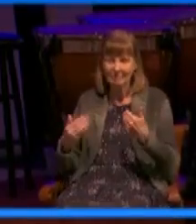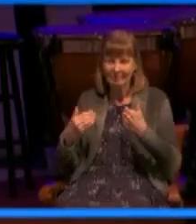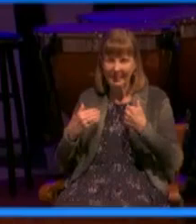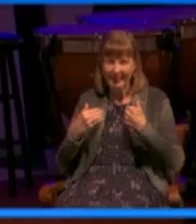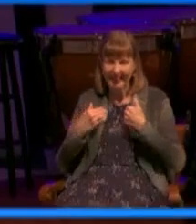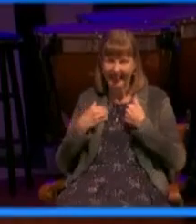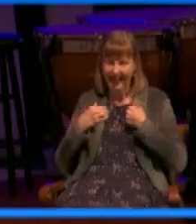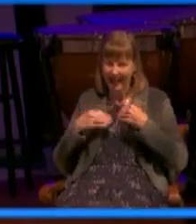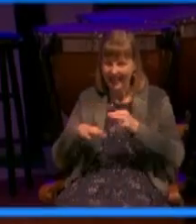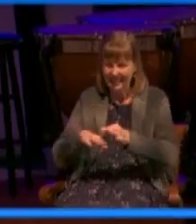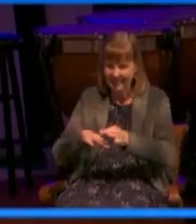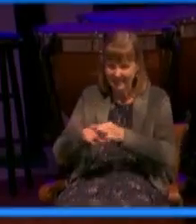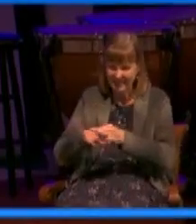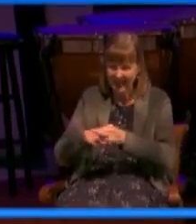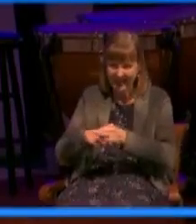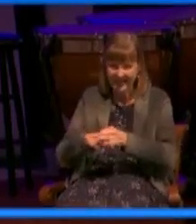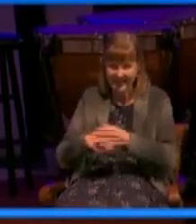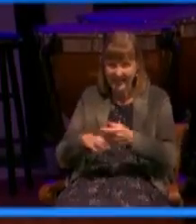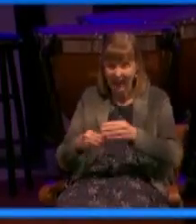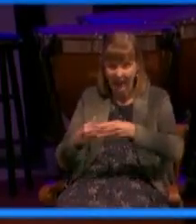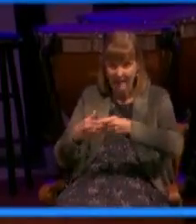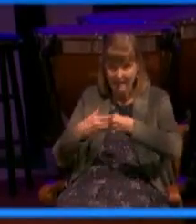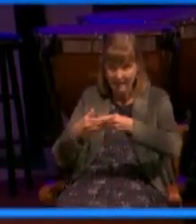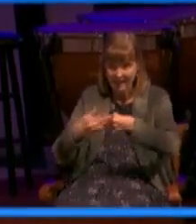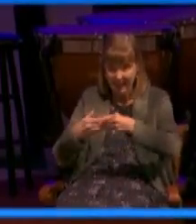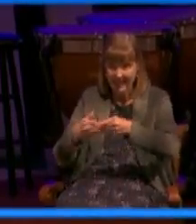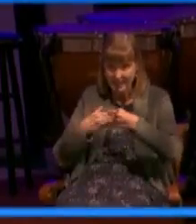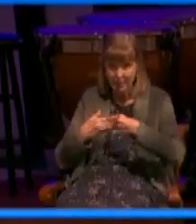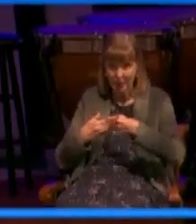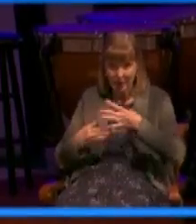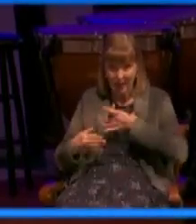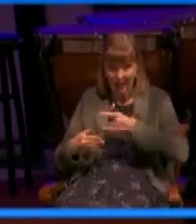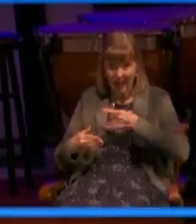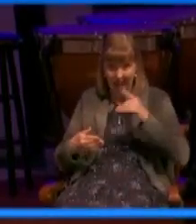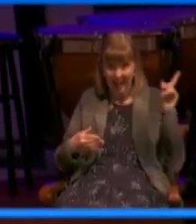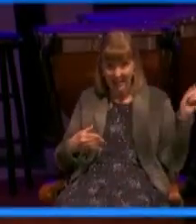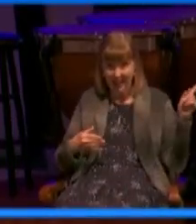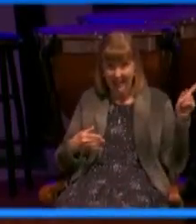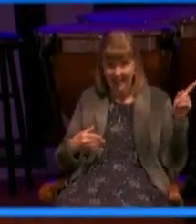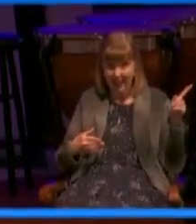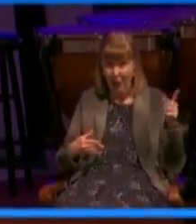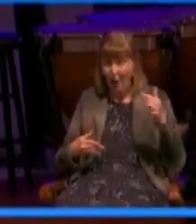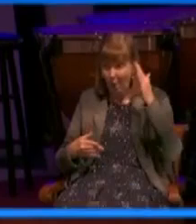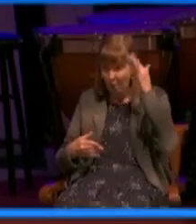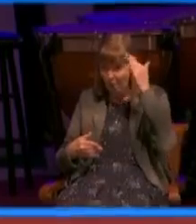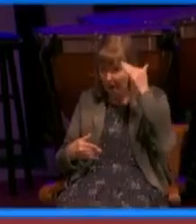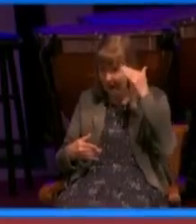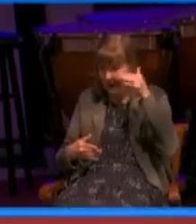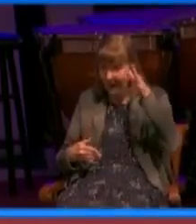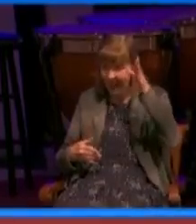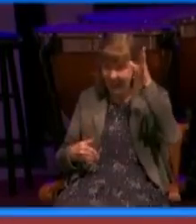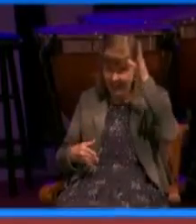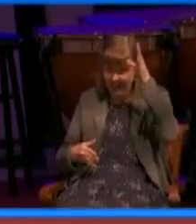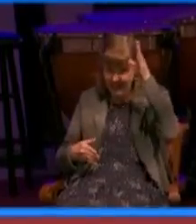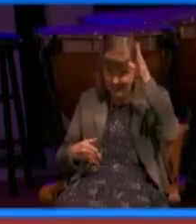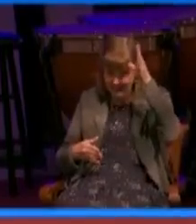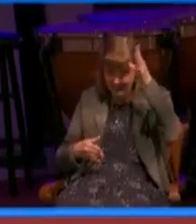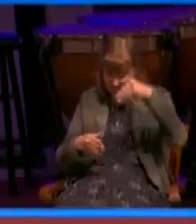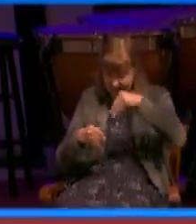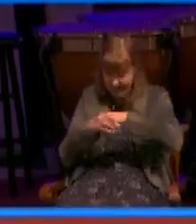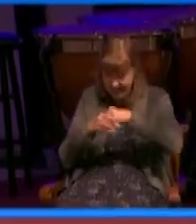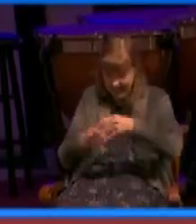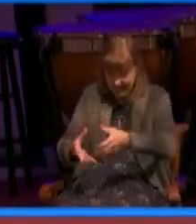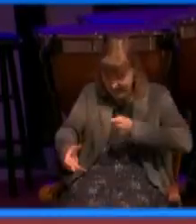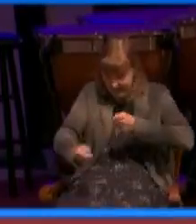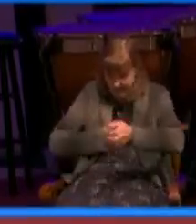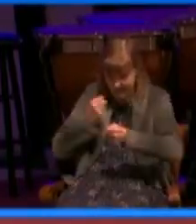it? That's why I enjoy this one, but I have a gold one at home as well. But every time you look at your hand and you look at your ring, you